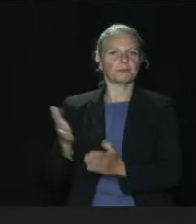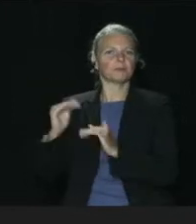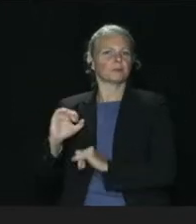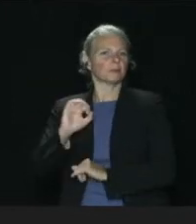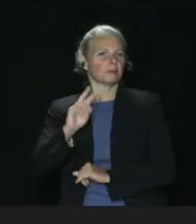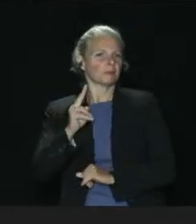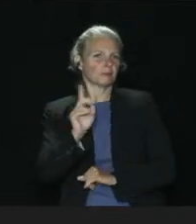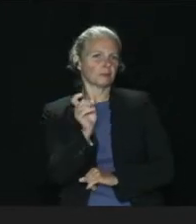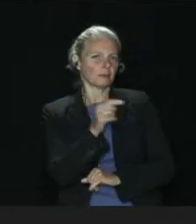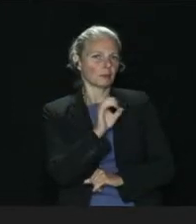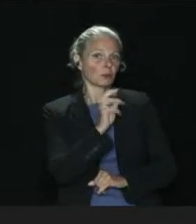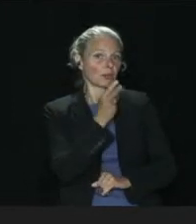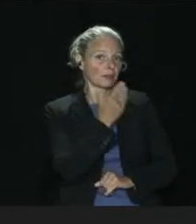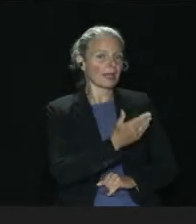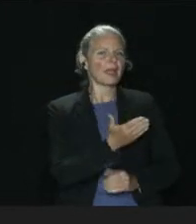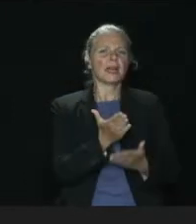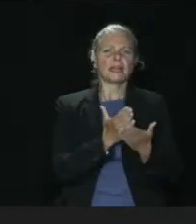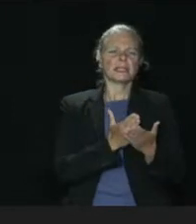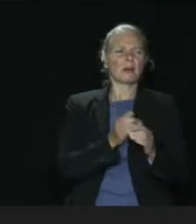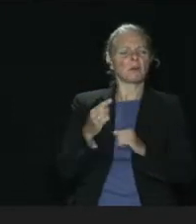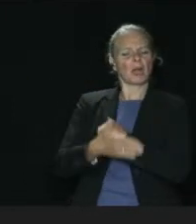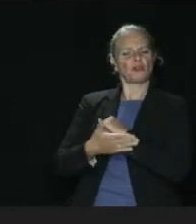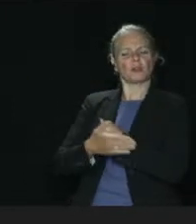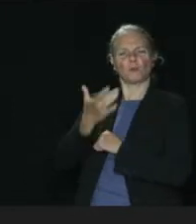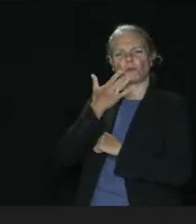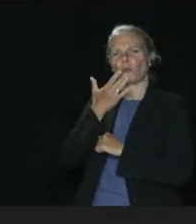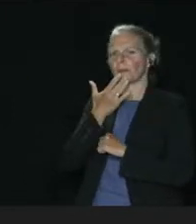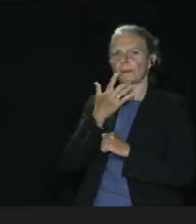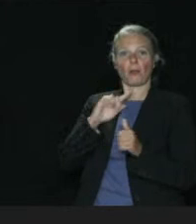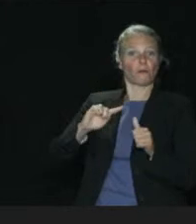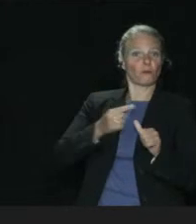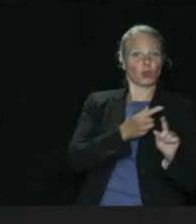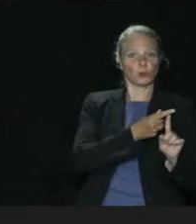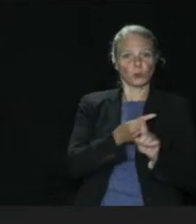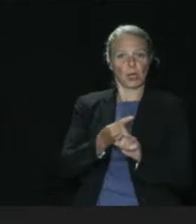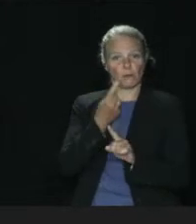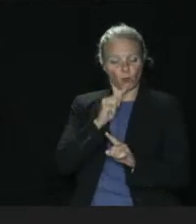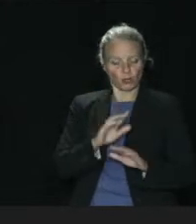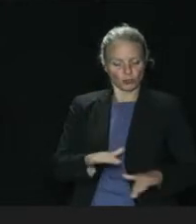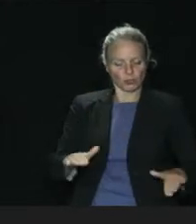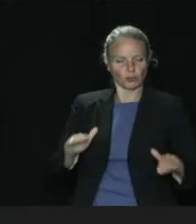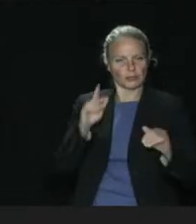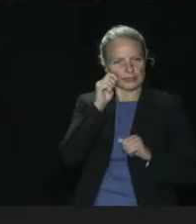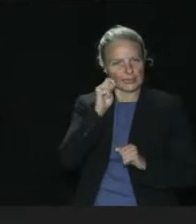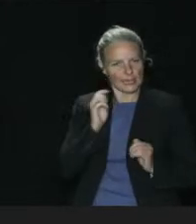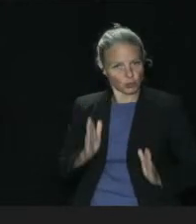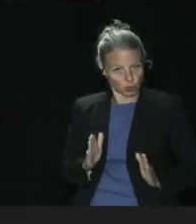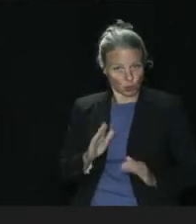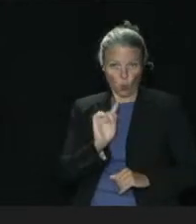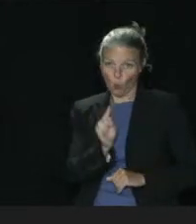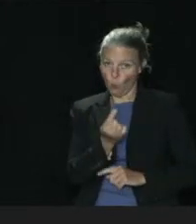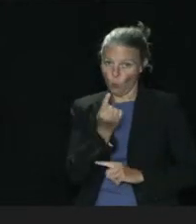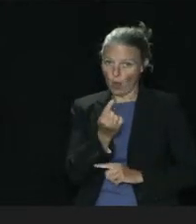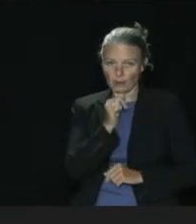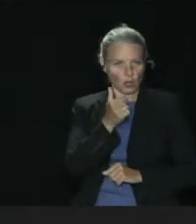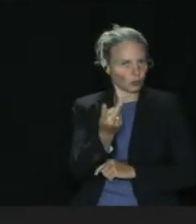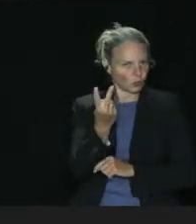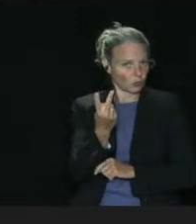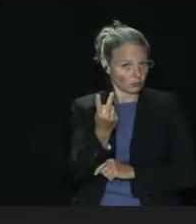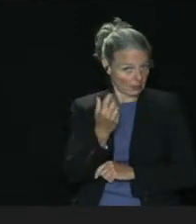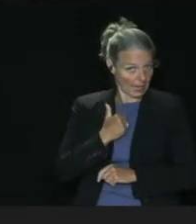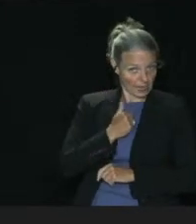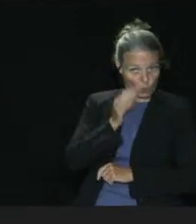at doing just one dose of a COVID vaccine for children and teens. Is this something that Canada is considering as